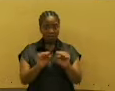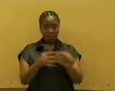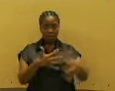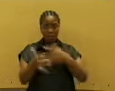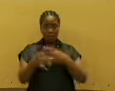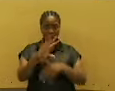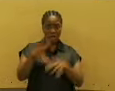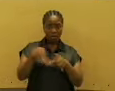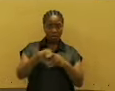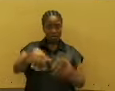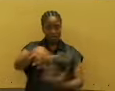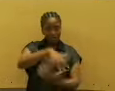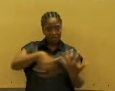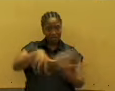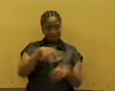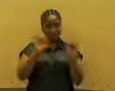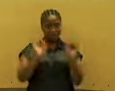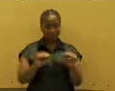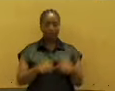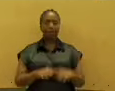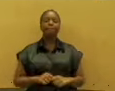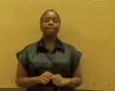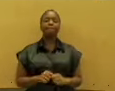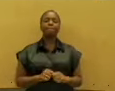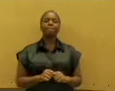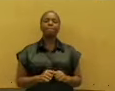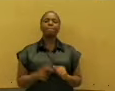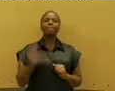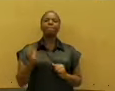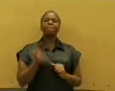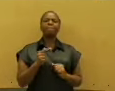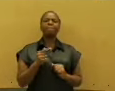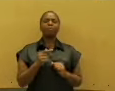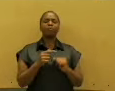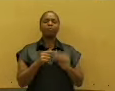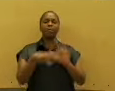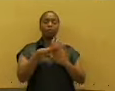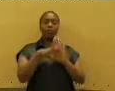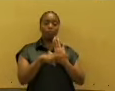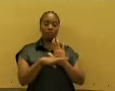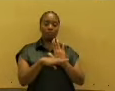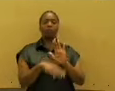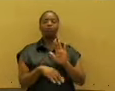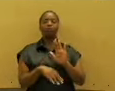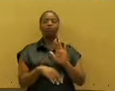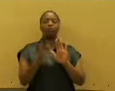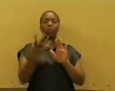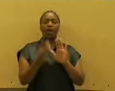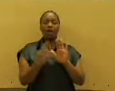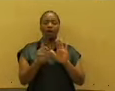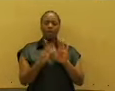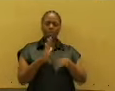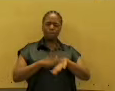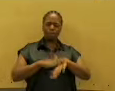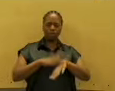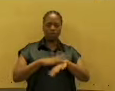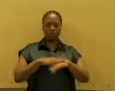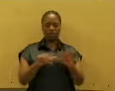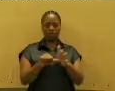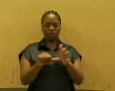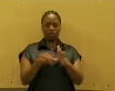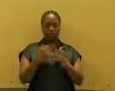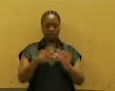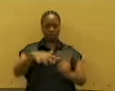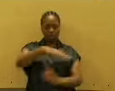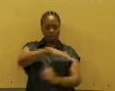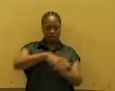So more specifically, the Just Leaders had a few focus areas, but most importantly, it was the Social Justice Barometer and conducting